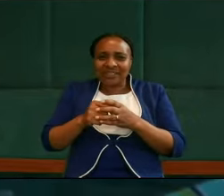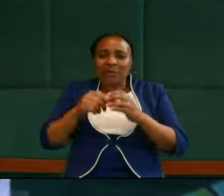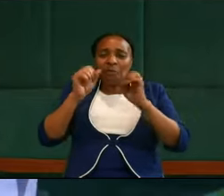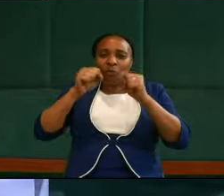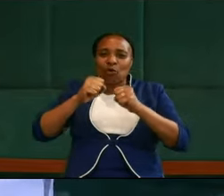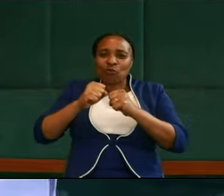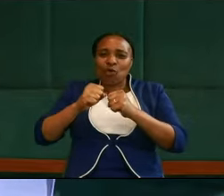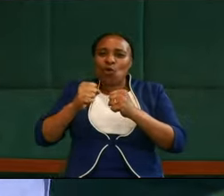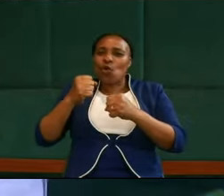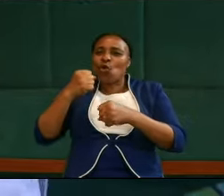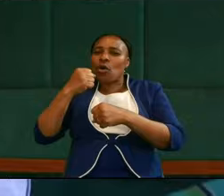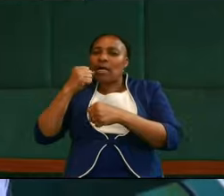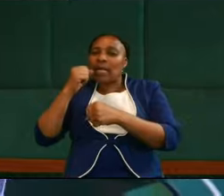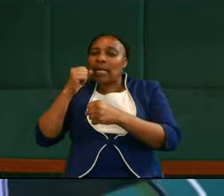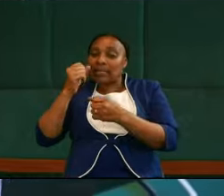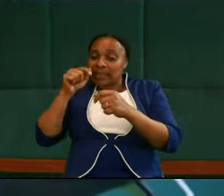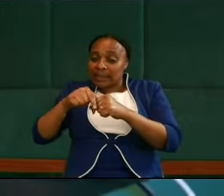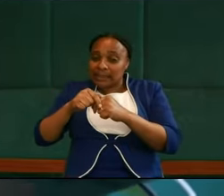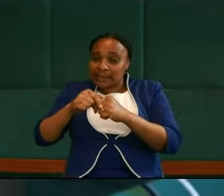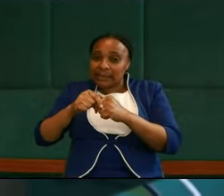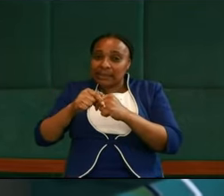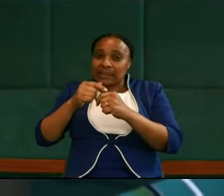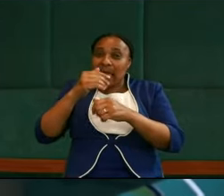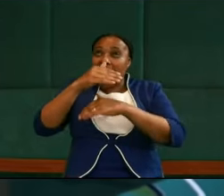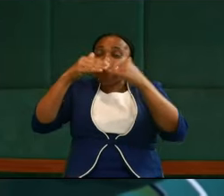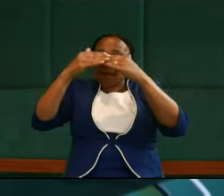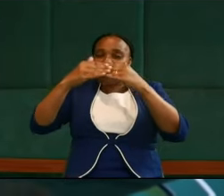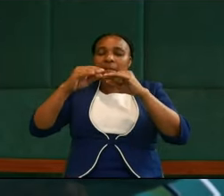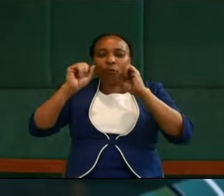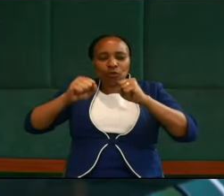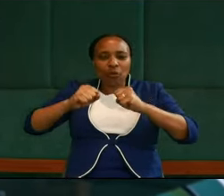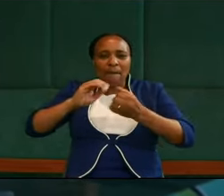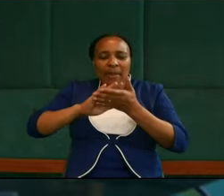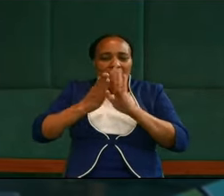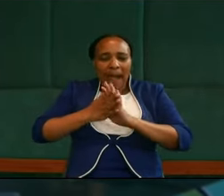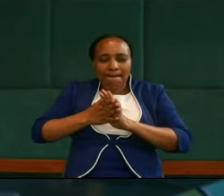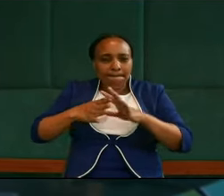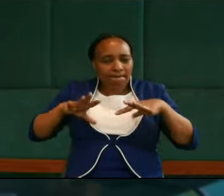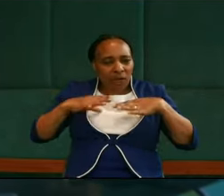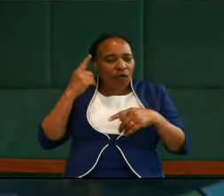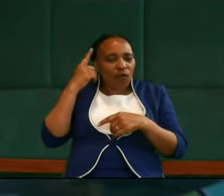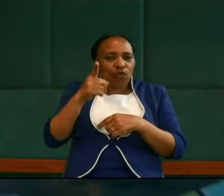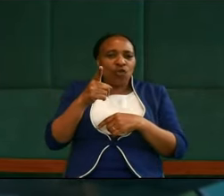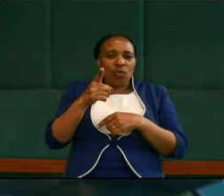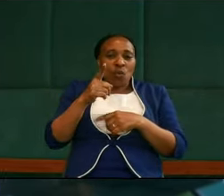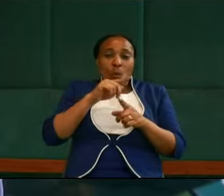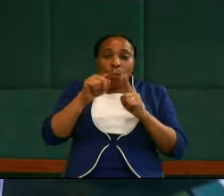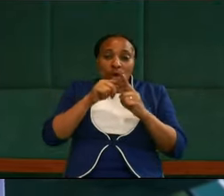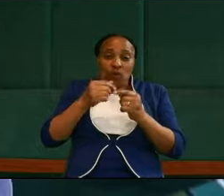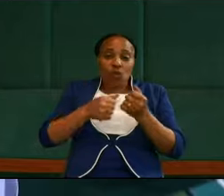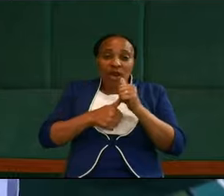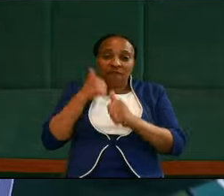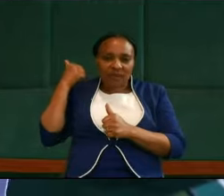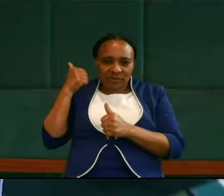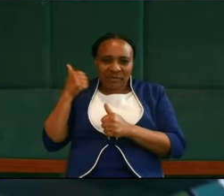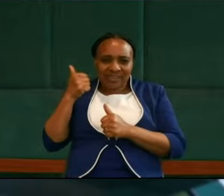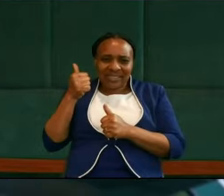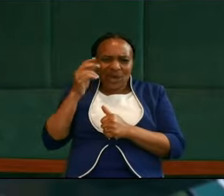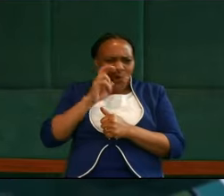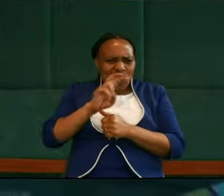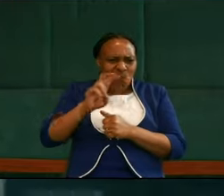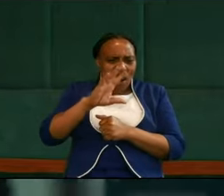You look abnormal, but heaven will be proud of you. Look at our nations. Look at